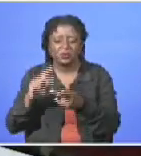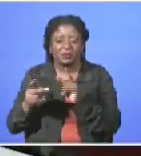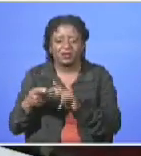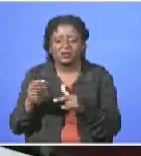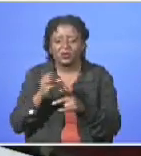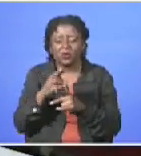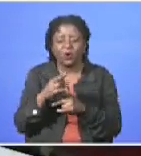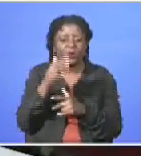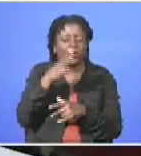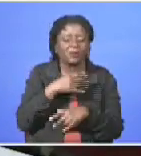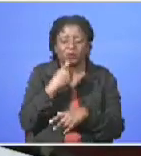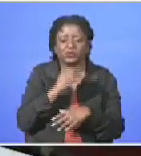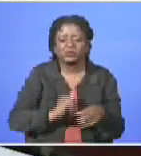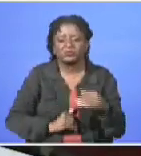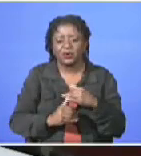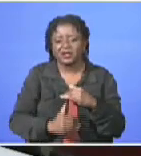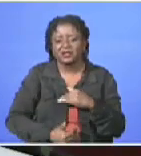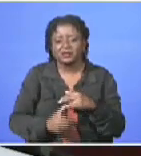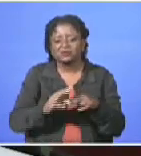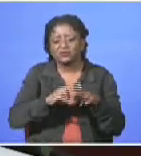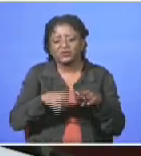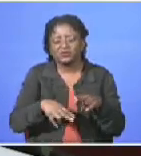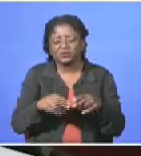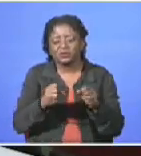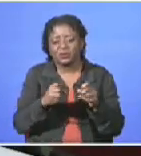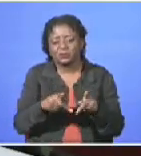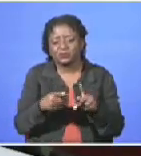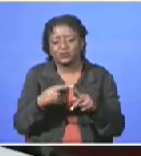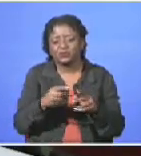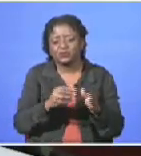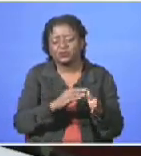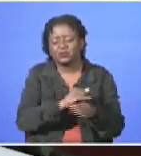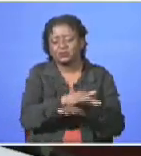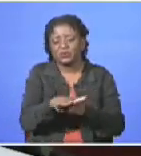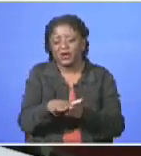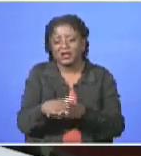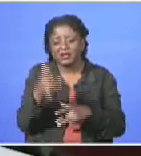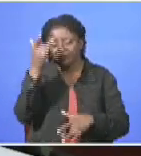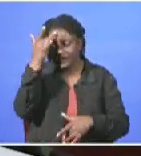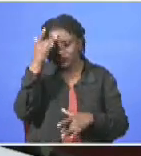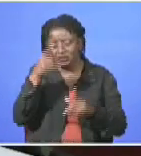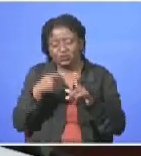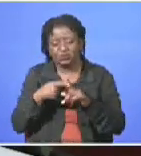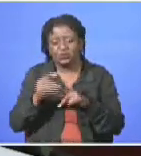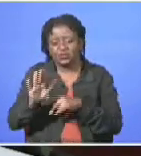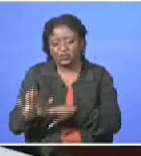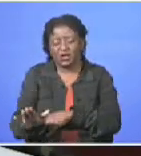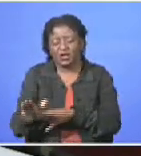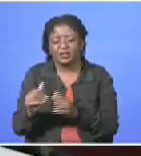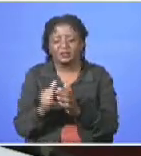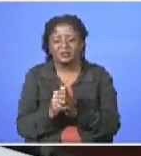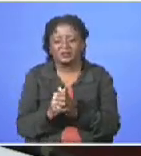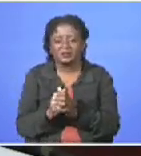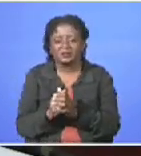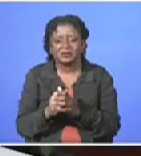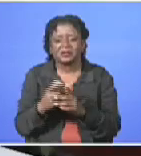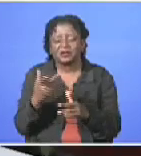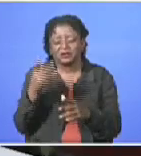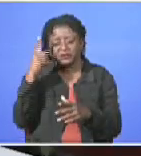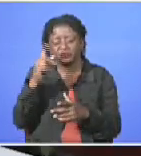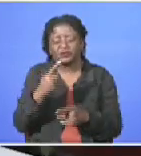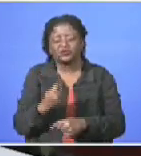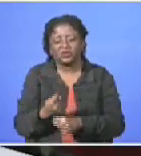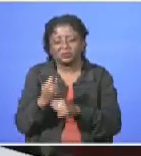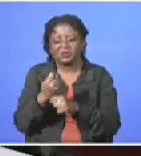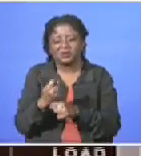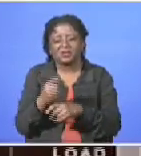woman who's pregnant, it will reduce the chance of her passing the infection on to her child. When it comes to treatment, Lewis says the Bahamas